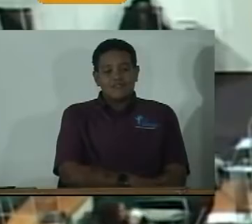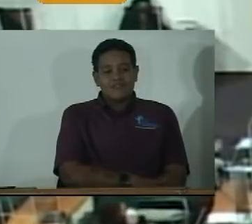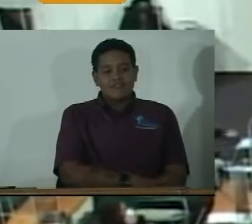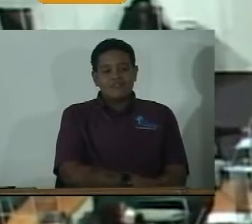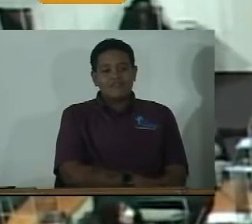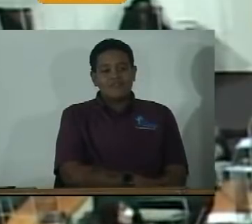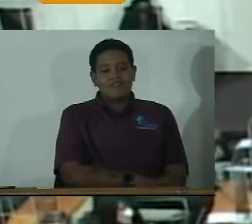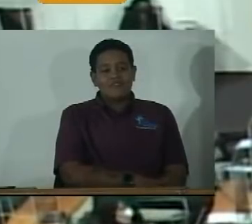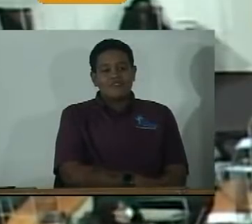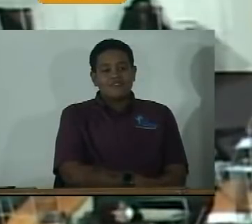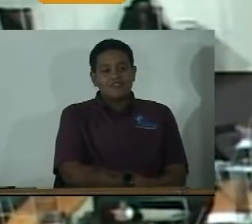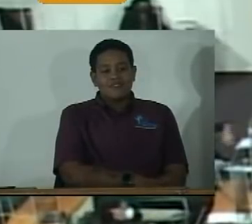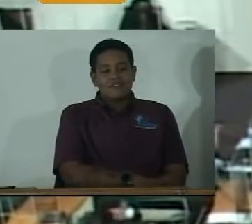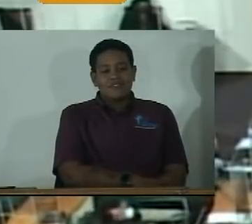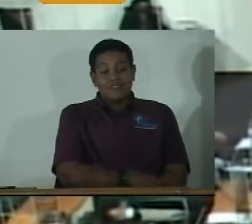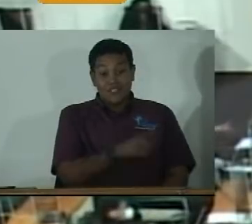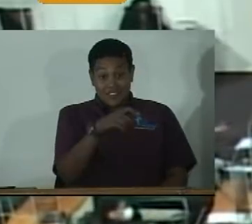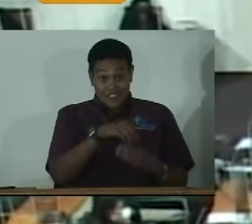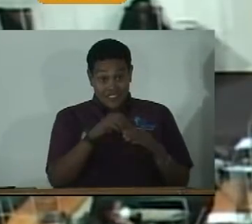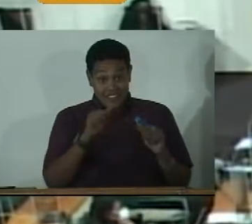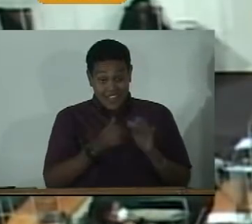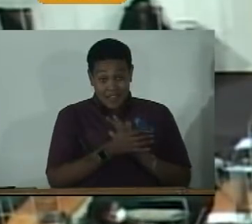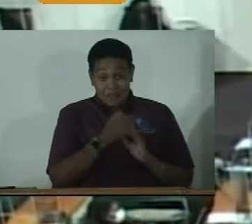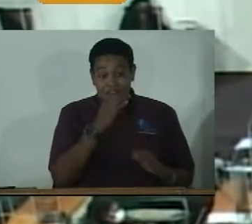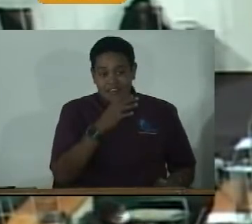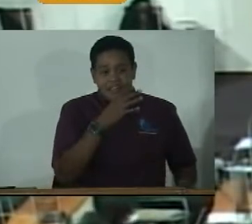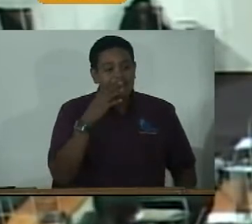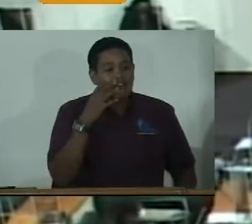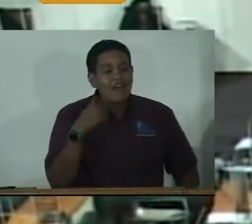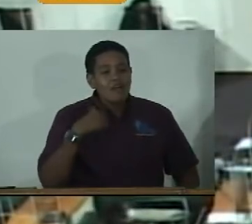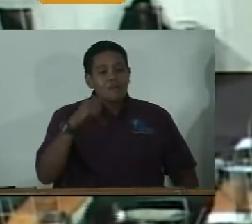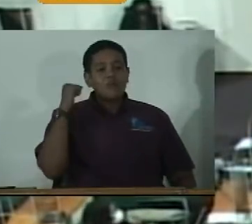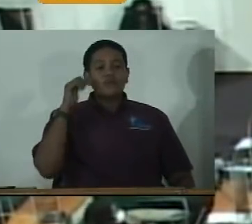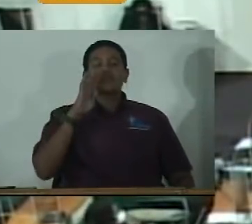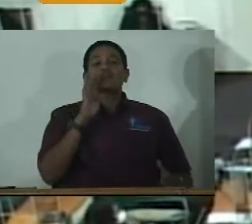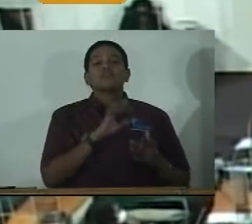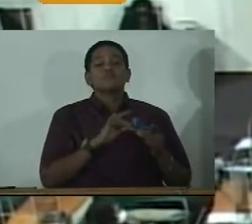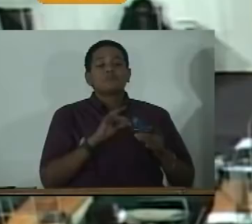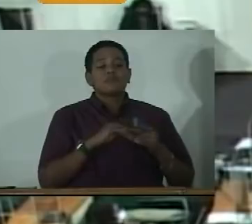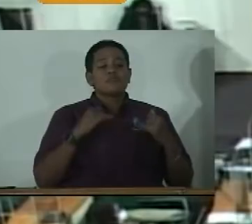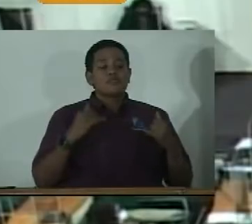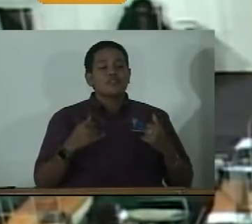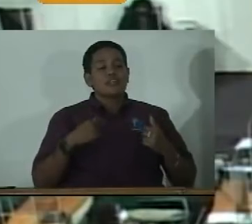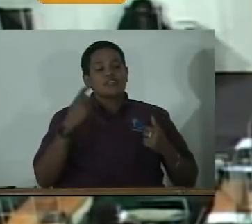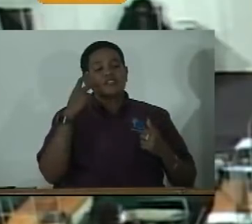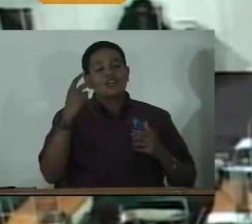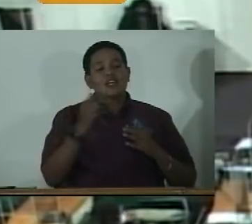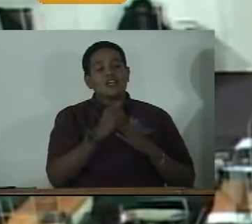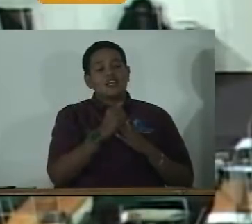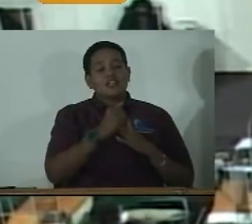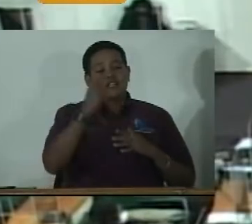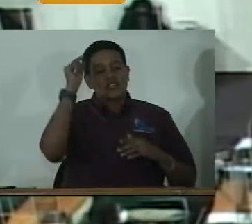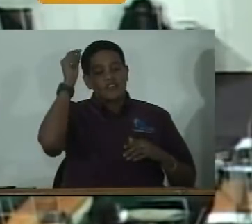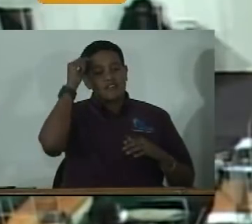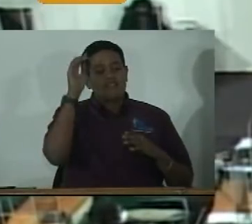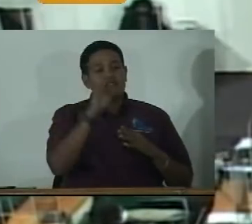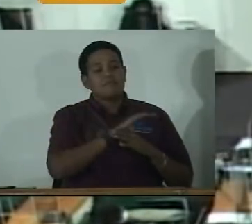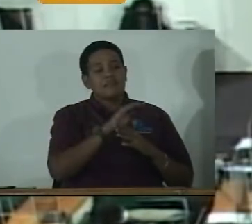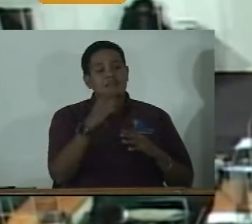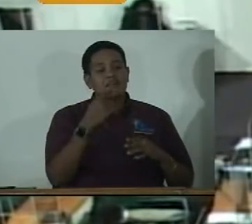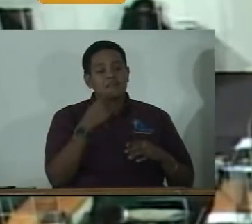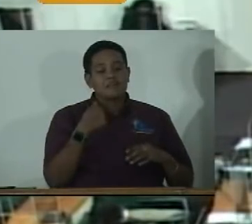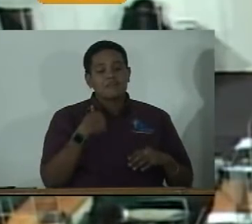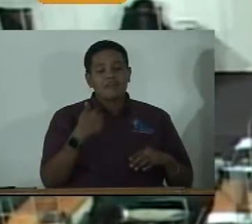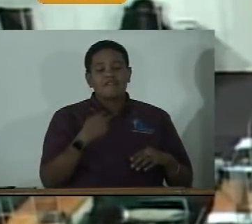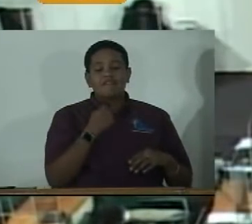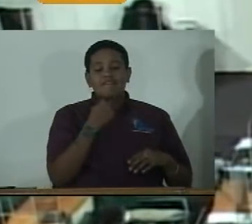As a farmer, I wasn't going to speak today, but then I saw that the leader of government business was missing my voice. So